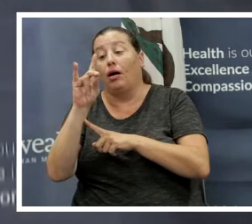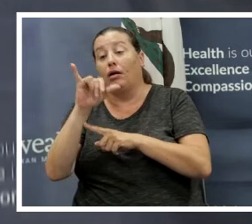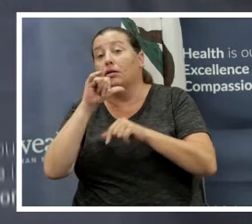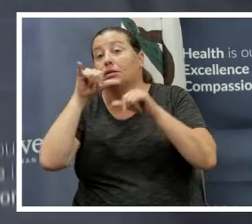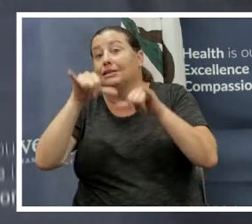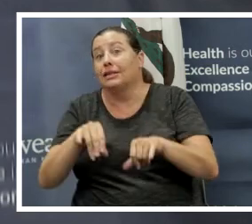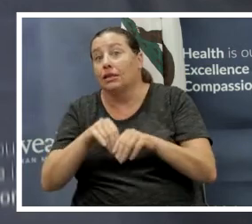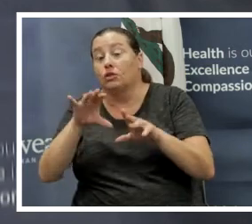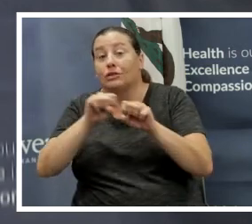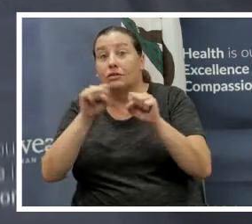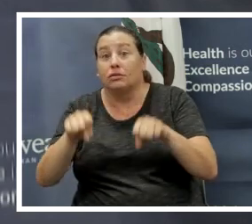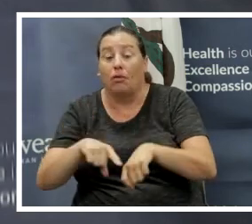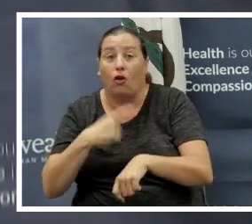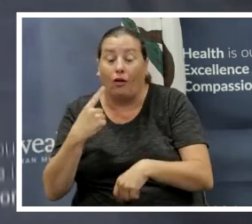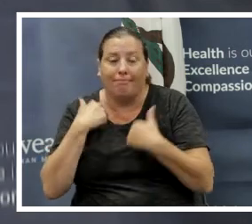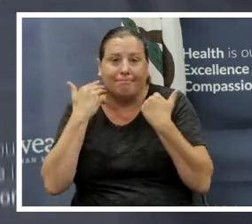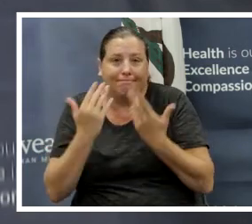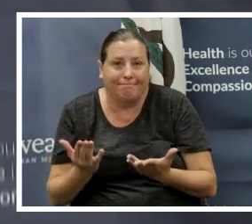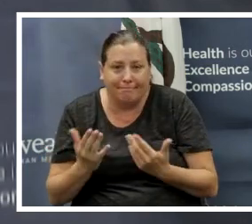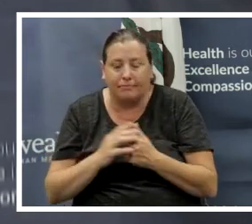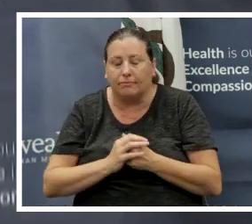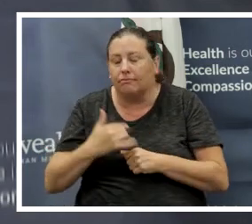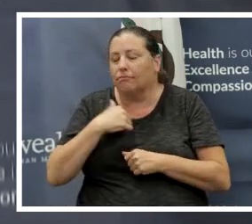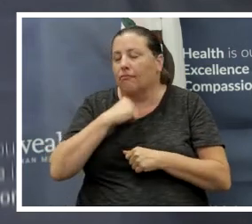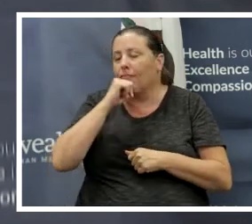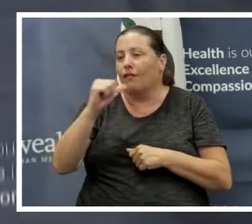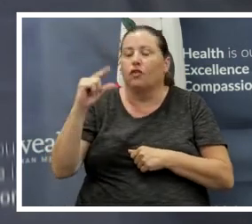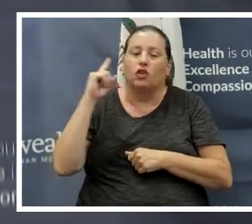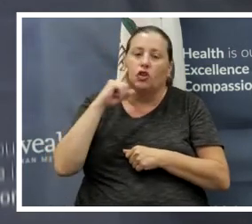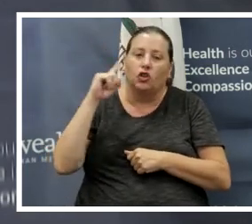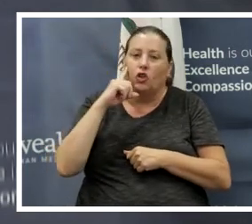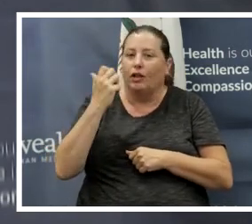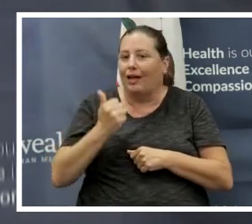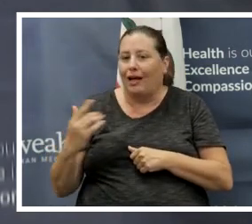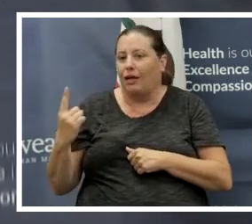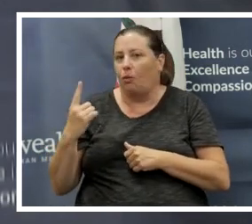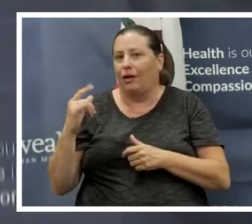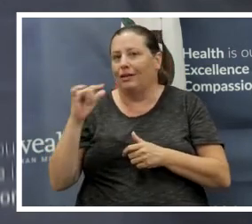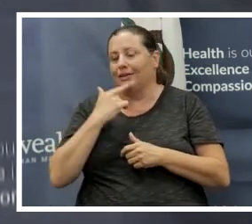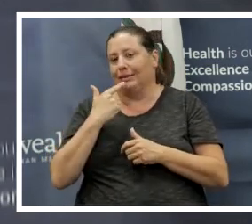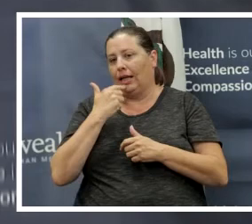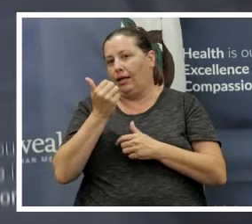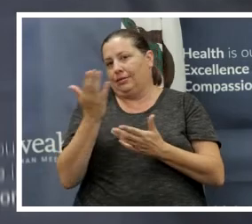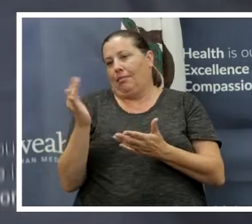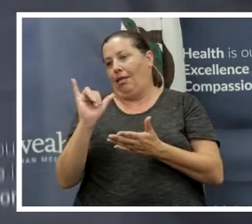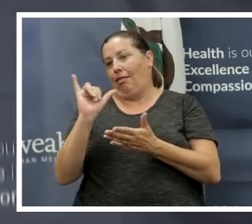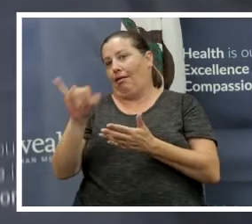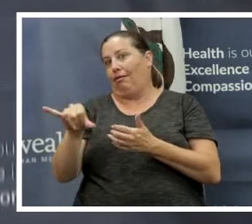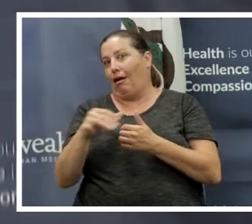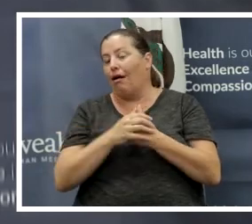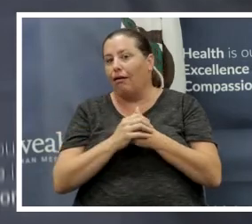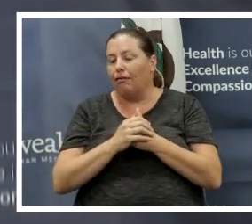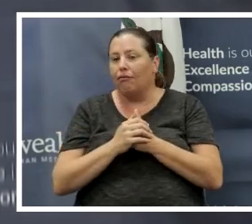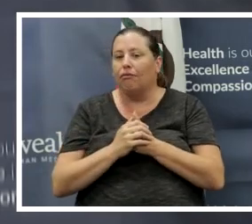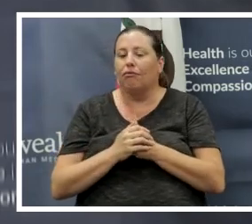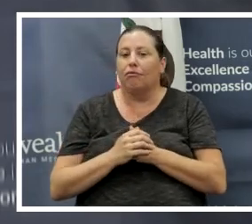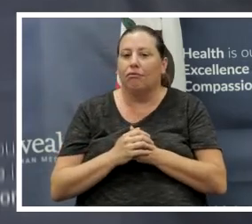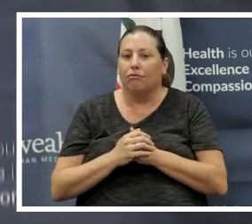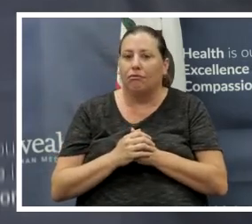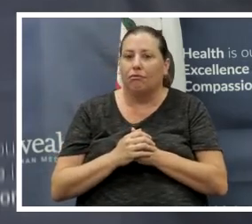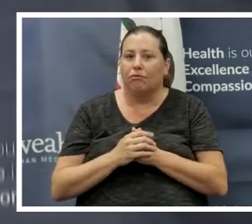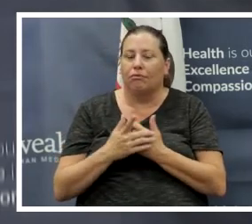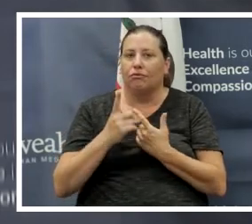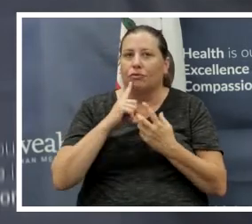I have not heard anybody say something like that, because there's